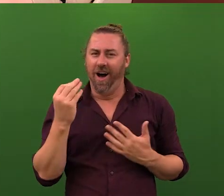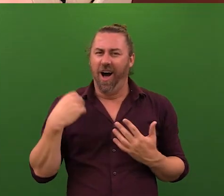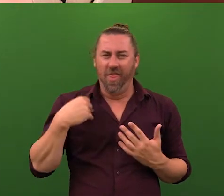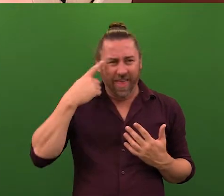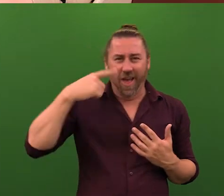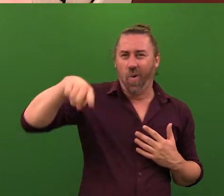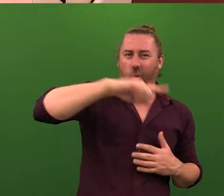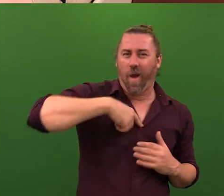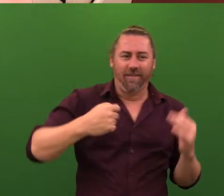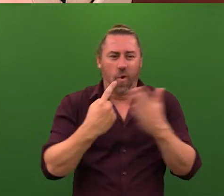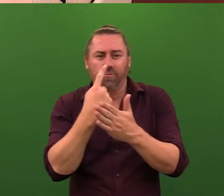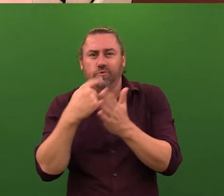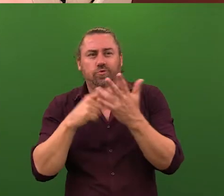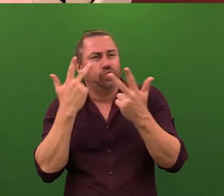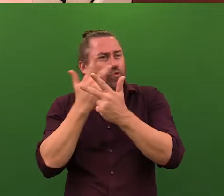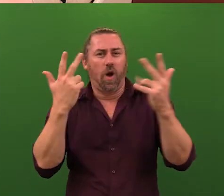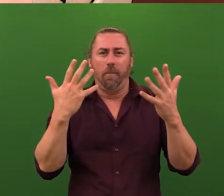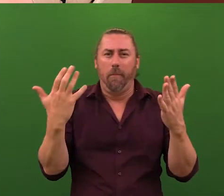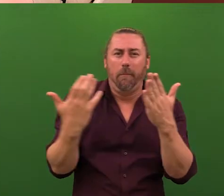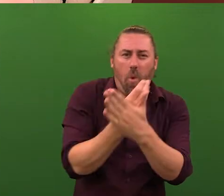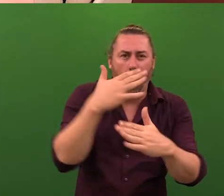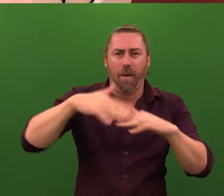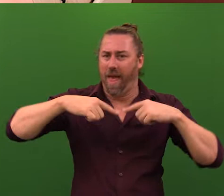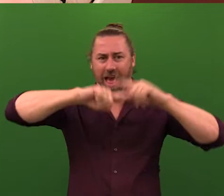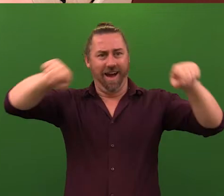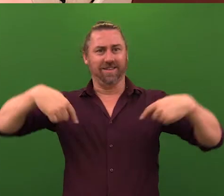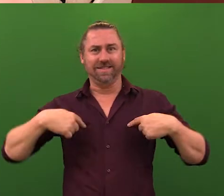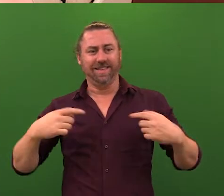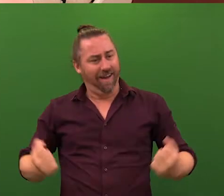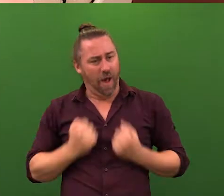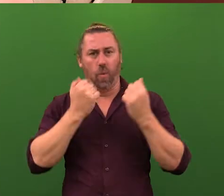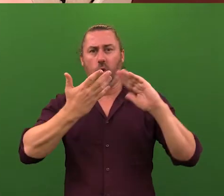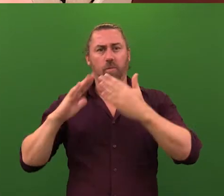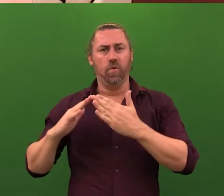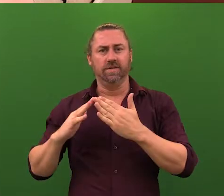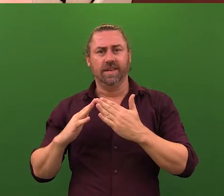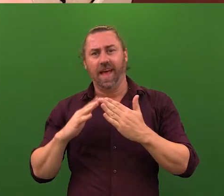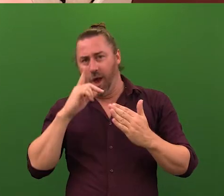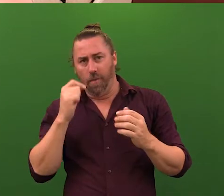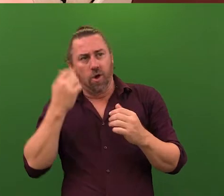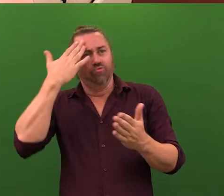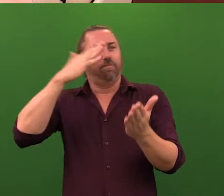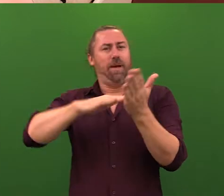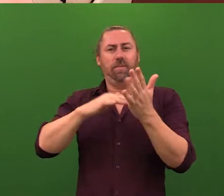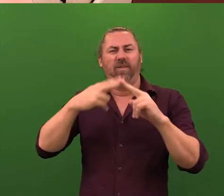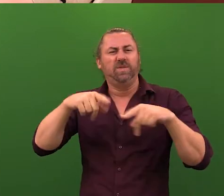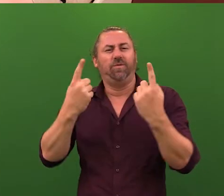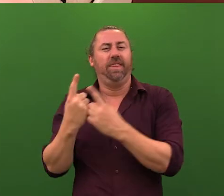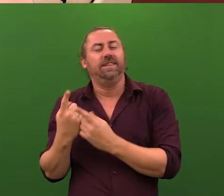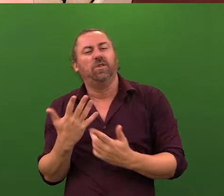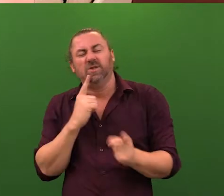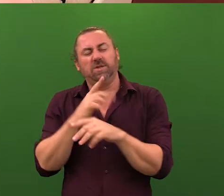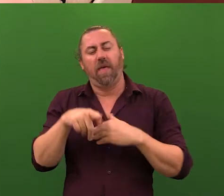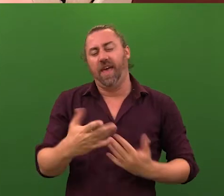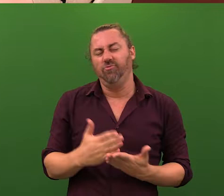but yeah, I guess, we've done so much more work within this community, and yeah, just making comment